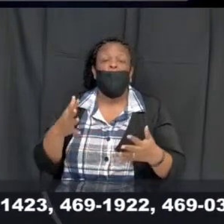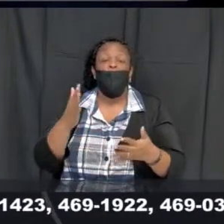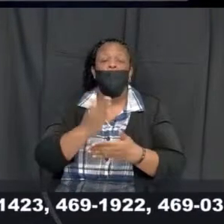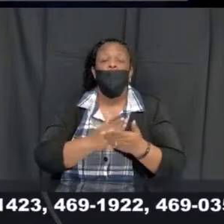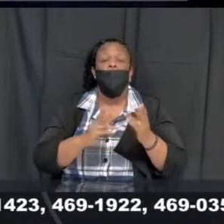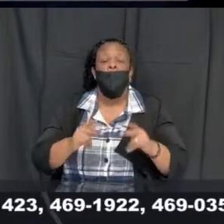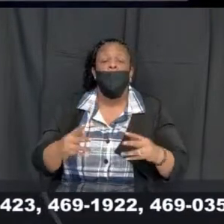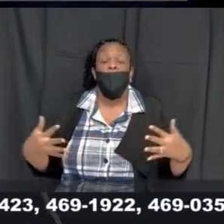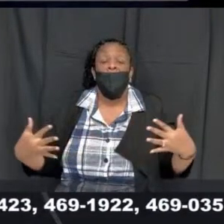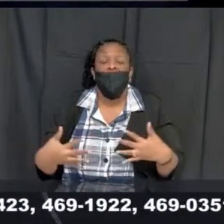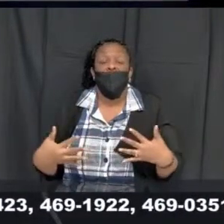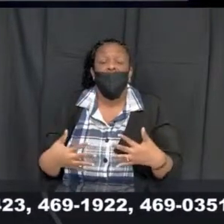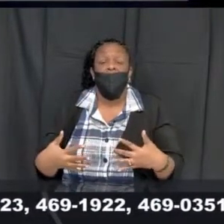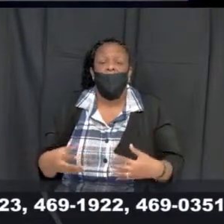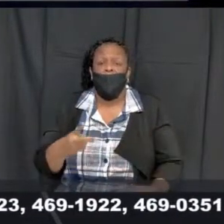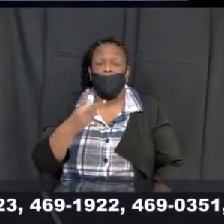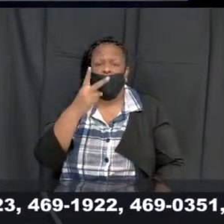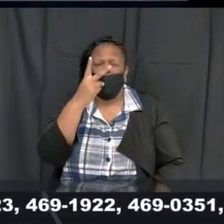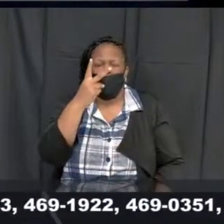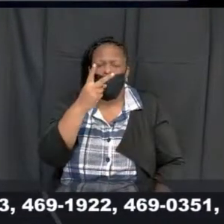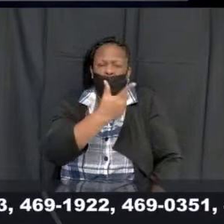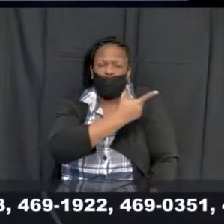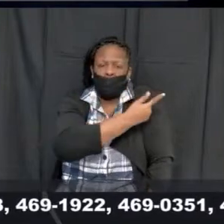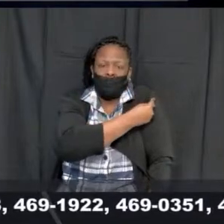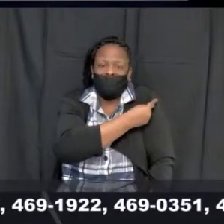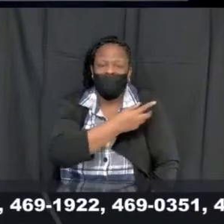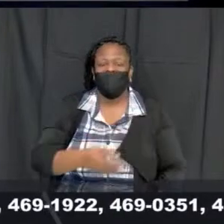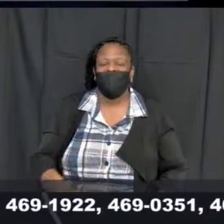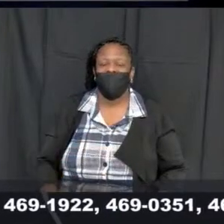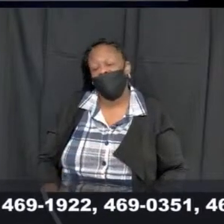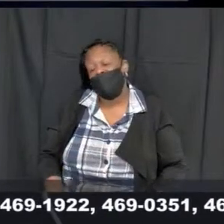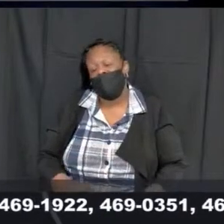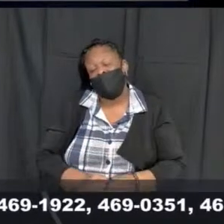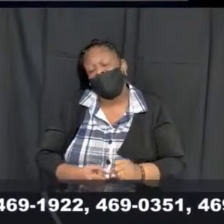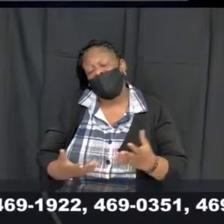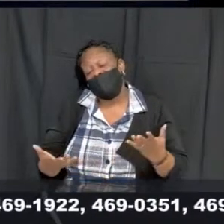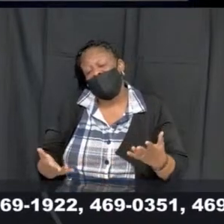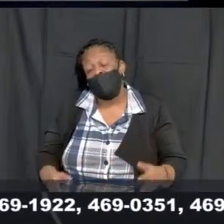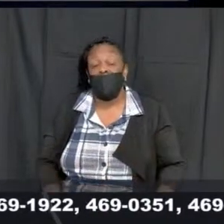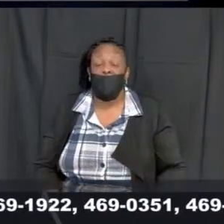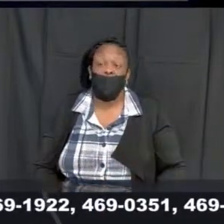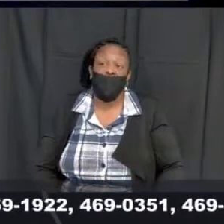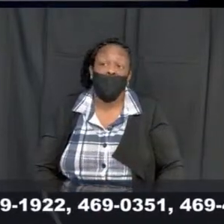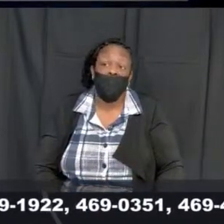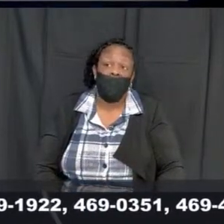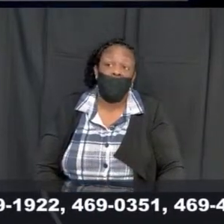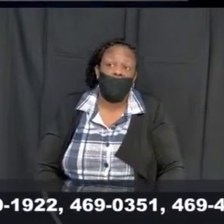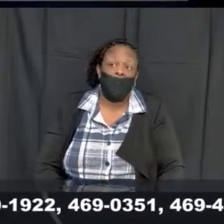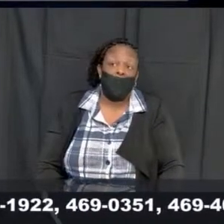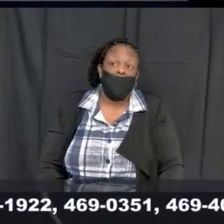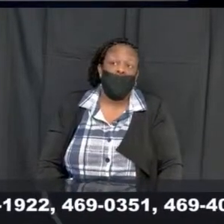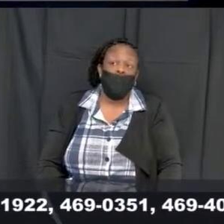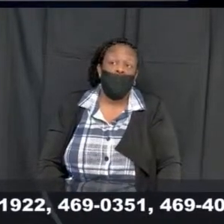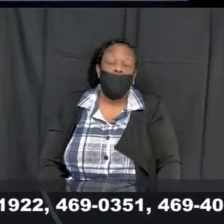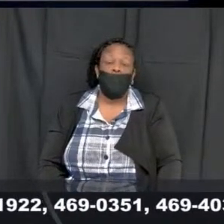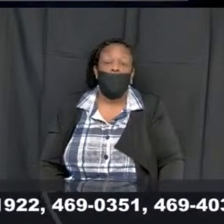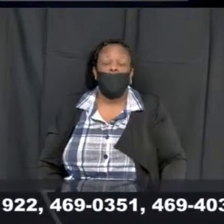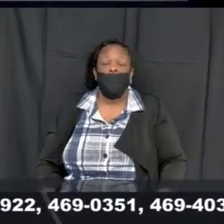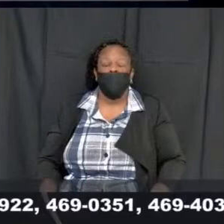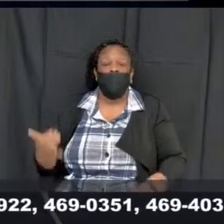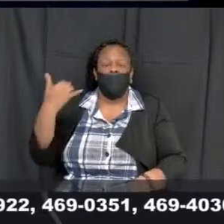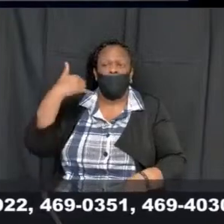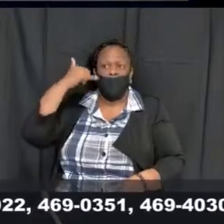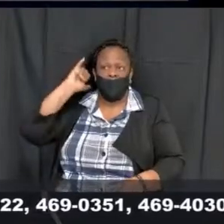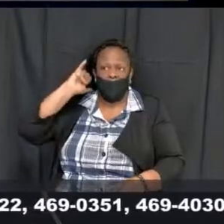and use it. Let me share something personally. Last night I received a call from Kingston,